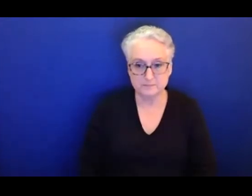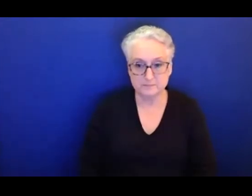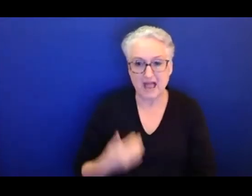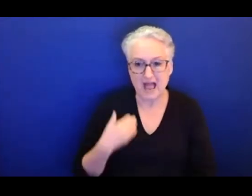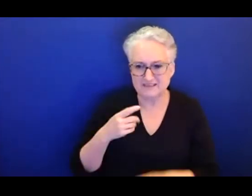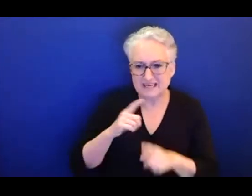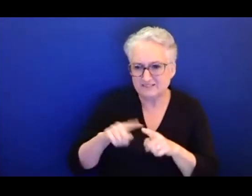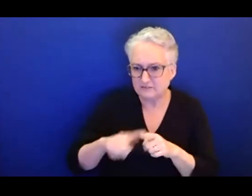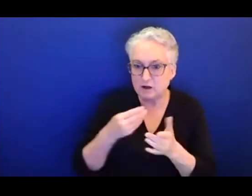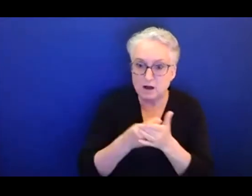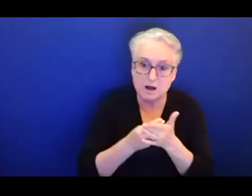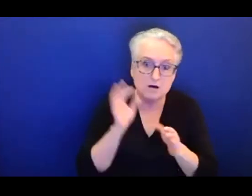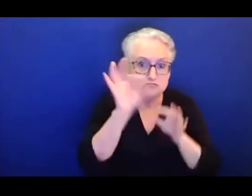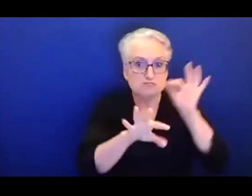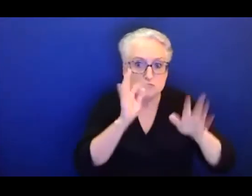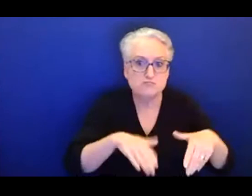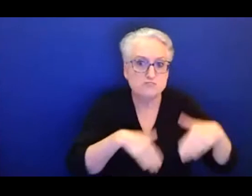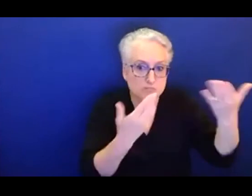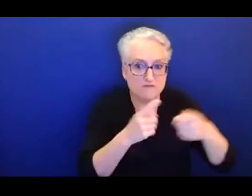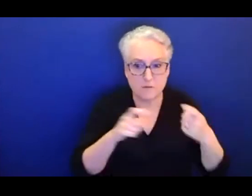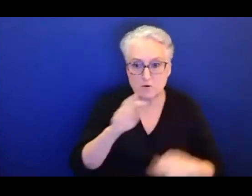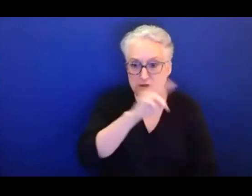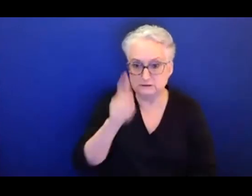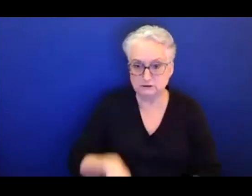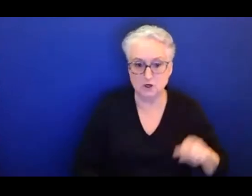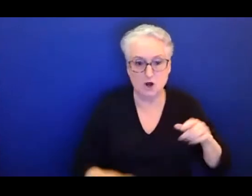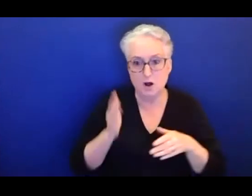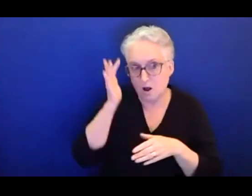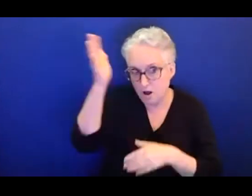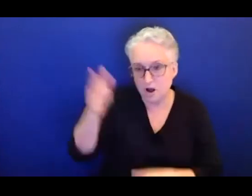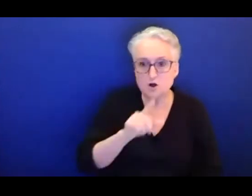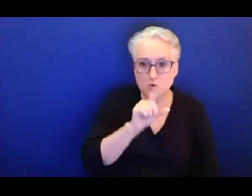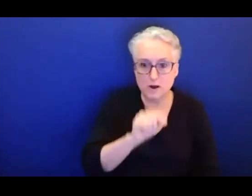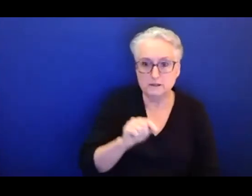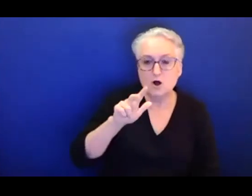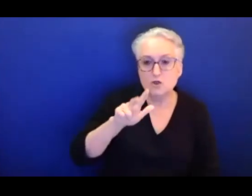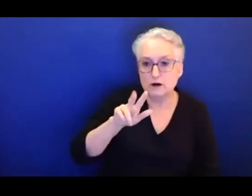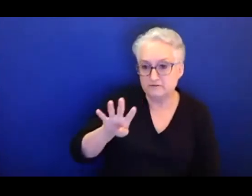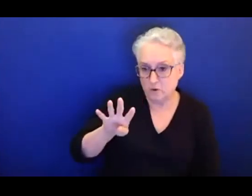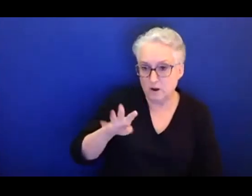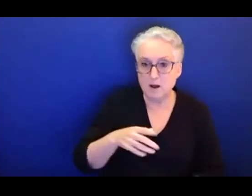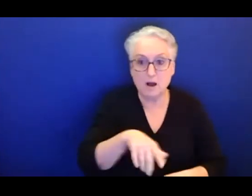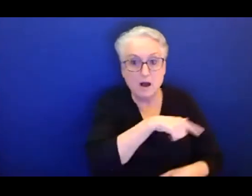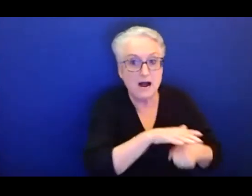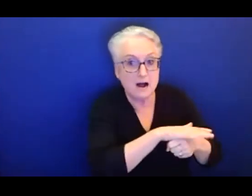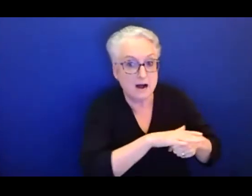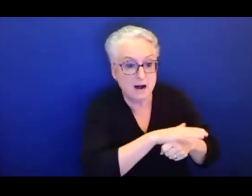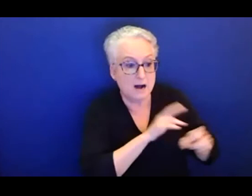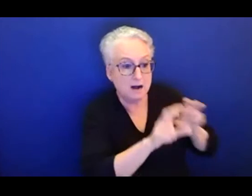include neighborhood reinvestment, expanding home ownership, affordable rental units and mixed income